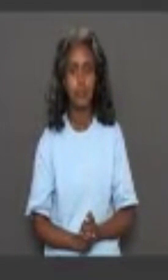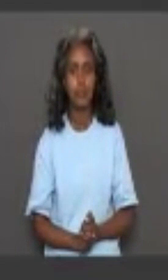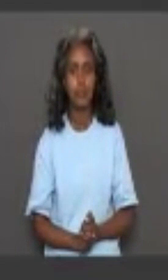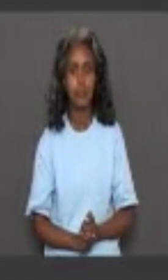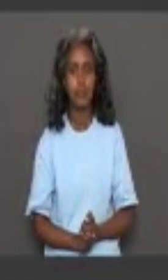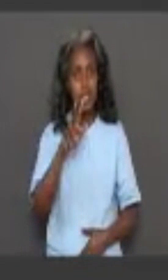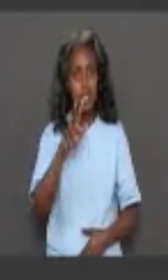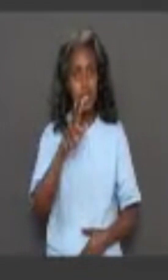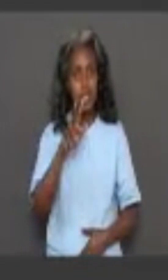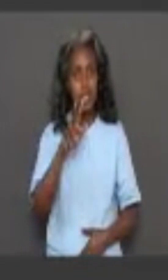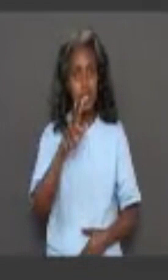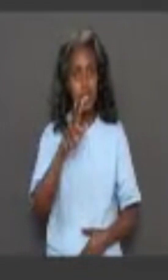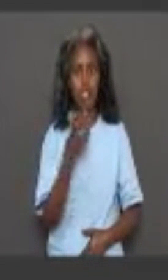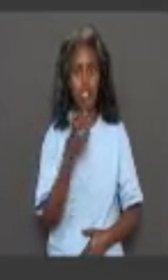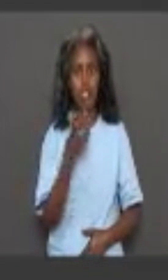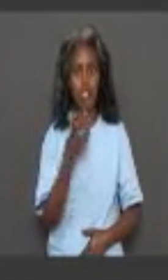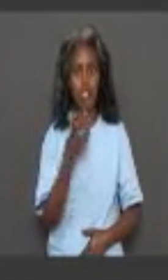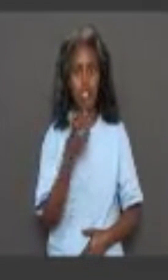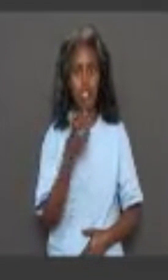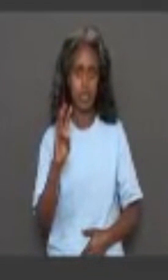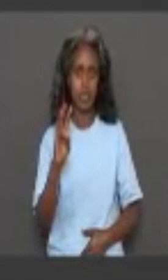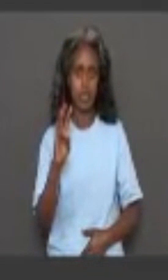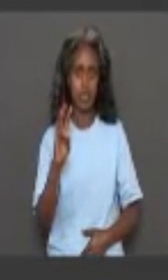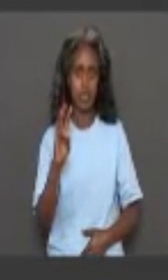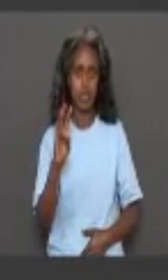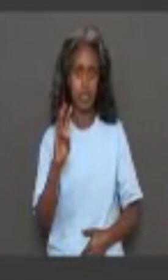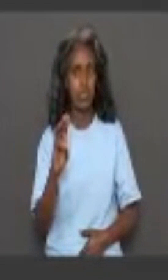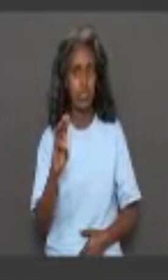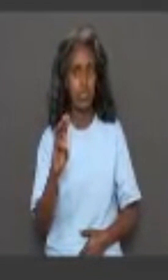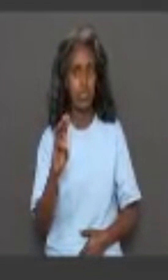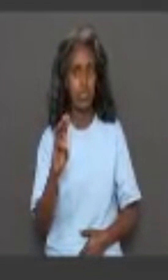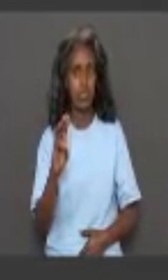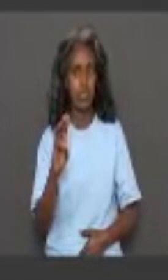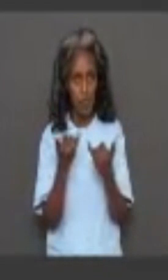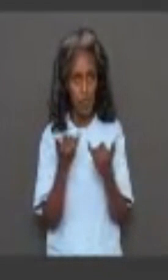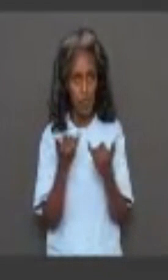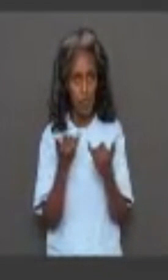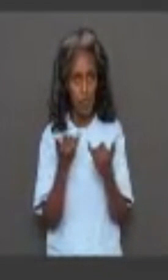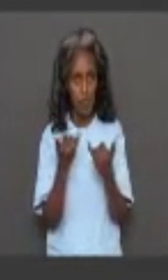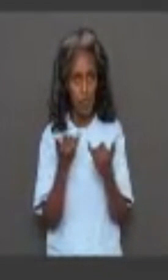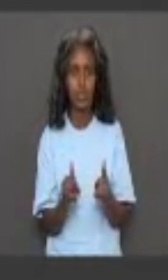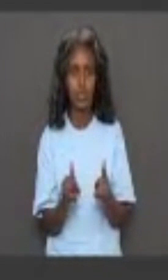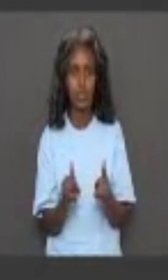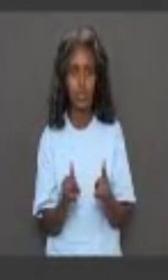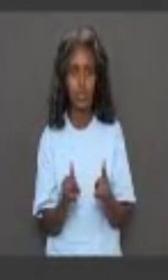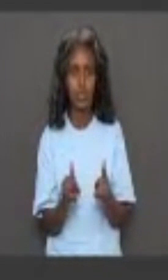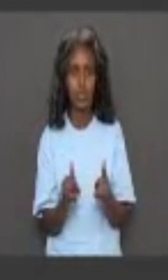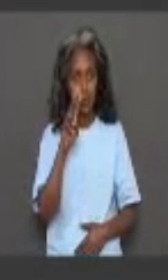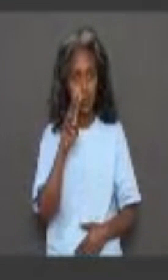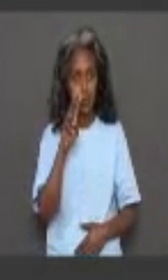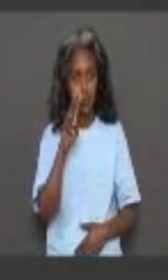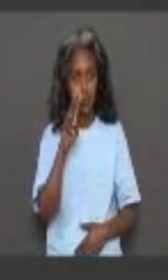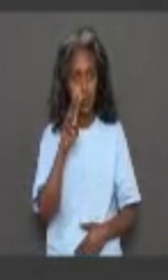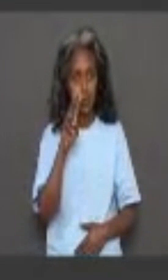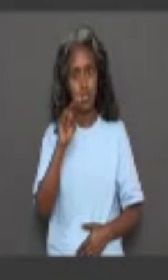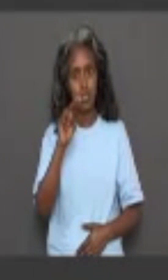3 over 16 is a fraction of two